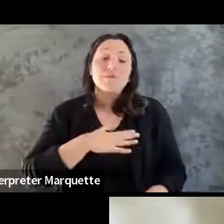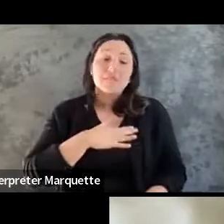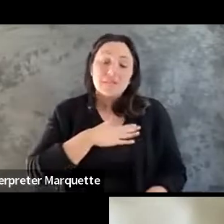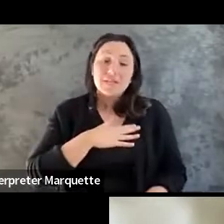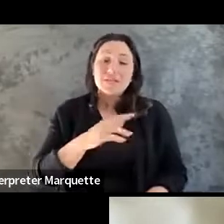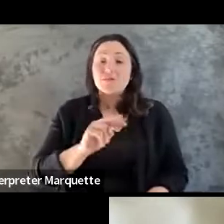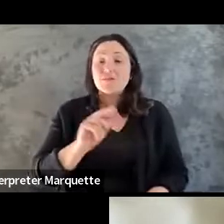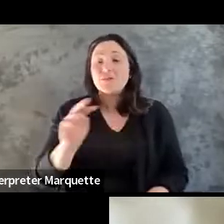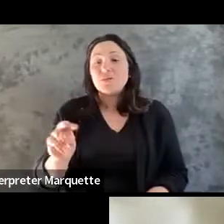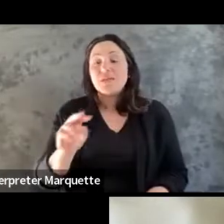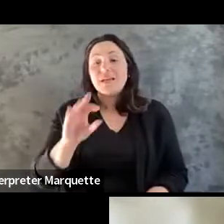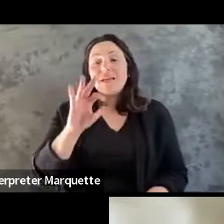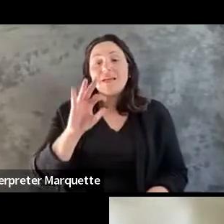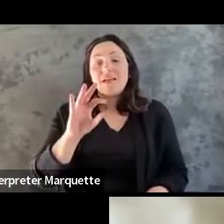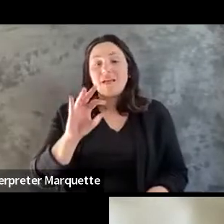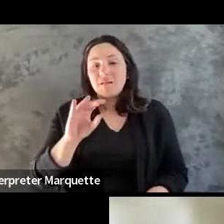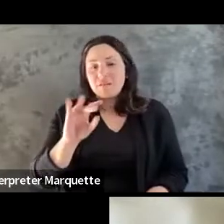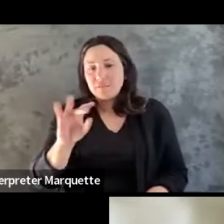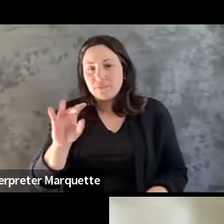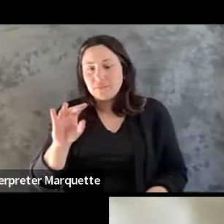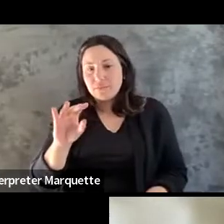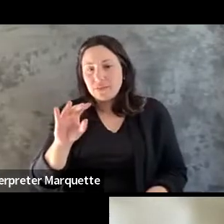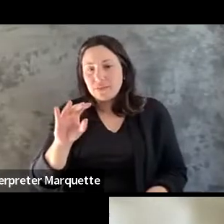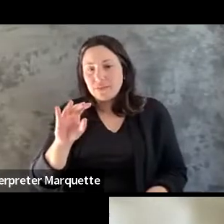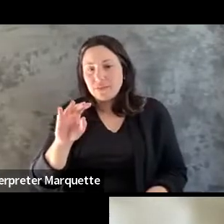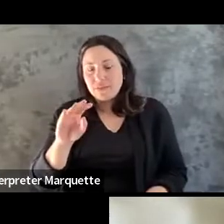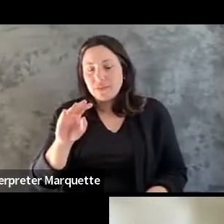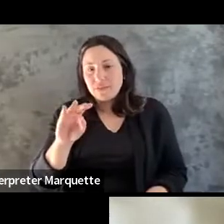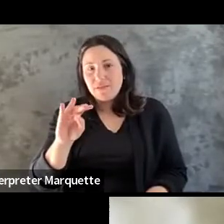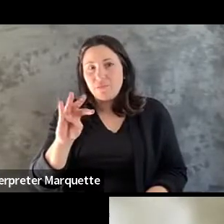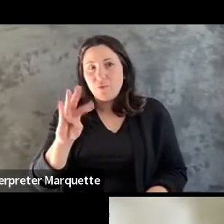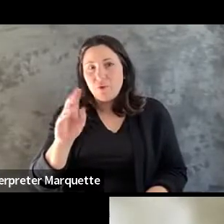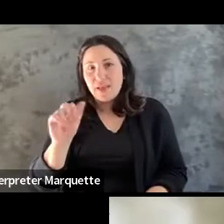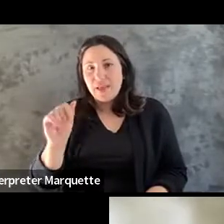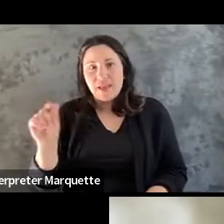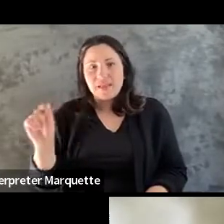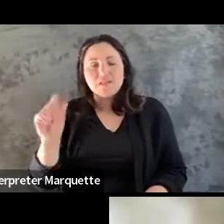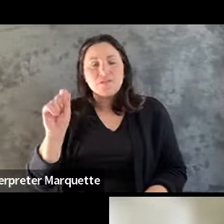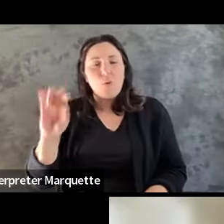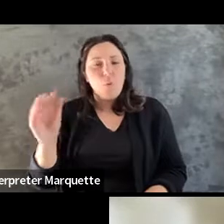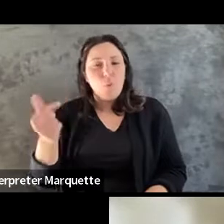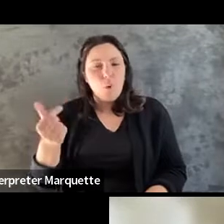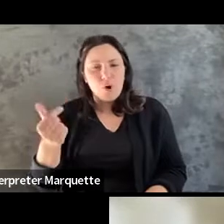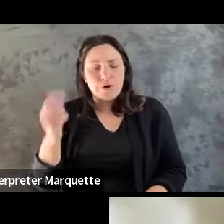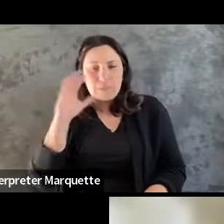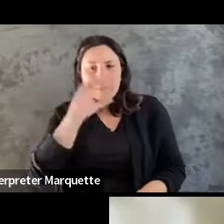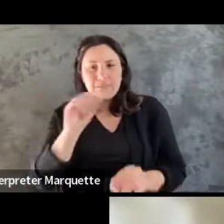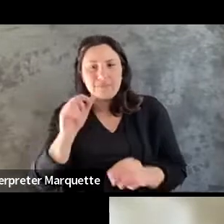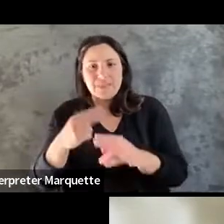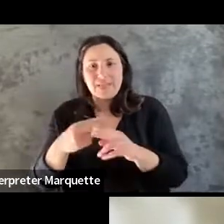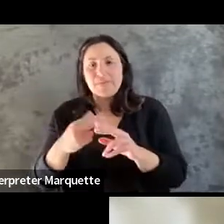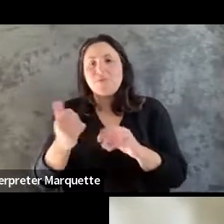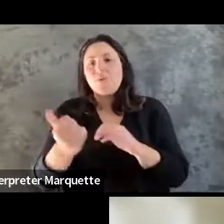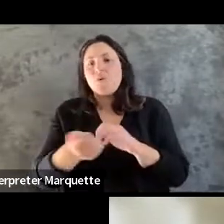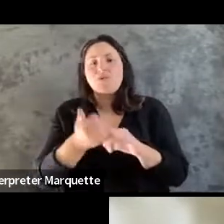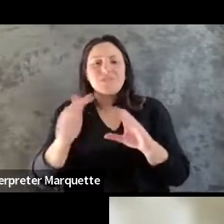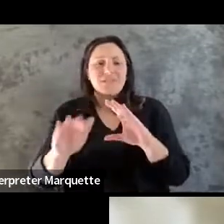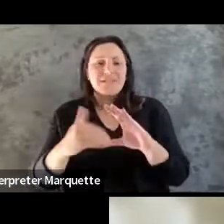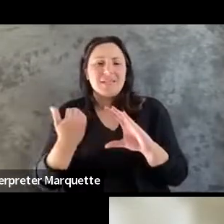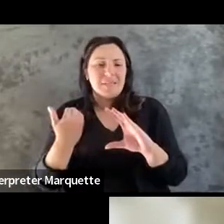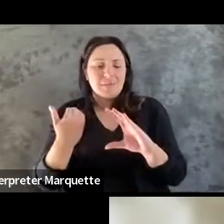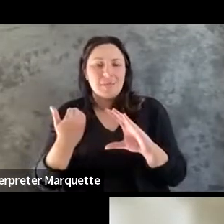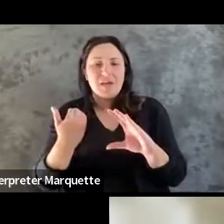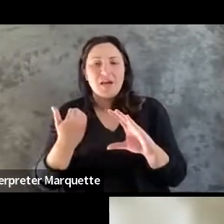go to foaea.org and find the forms and fill it out and send it to us, or just send your emails